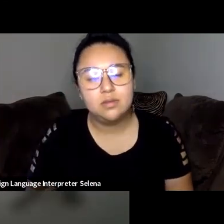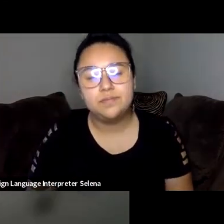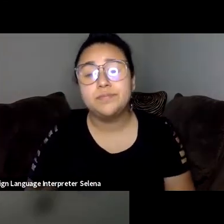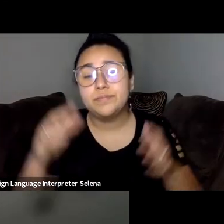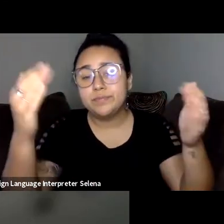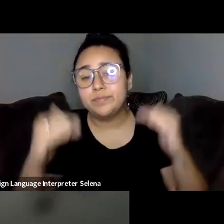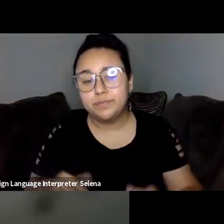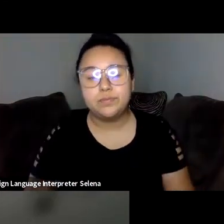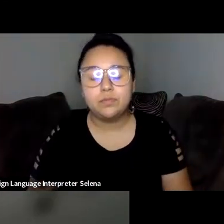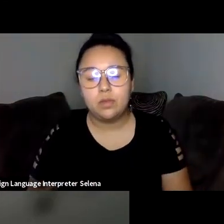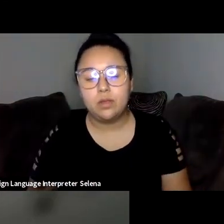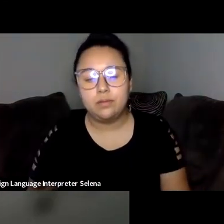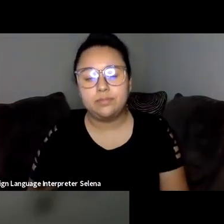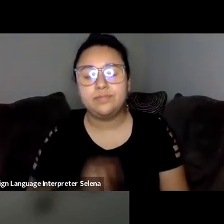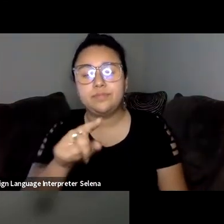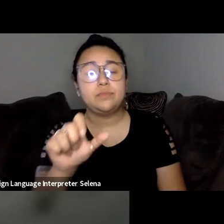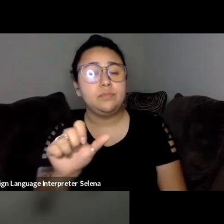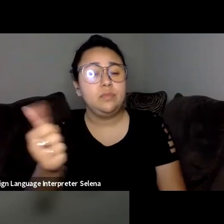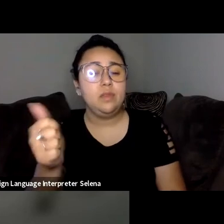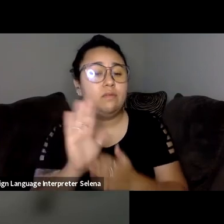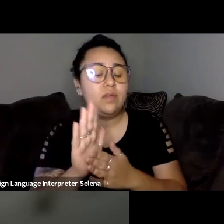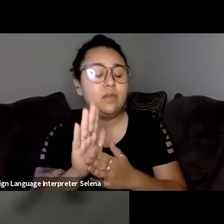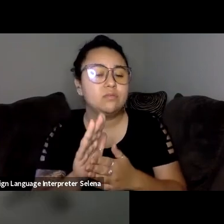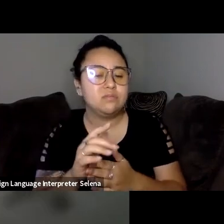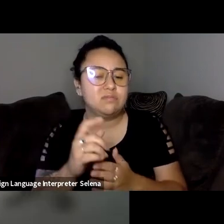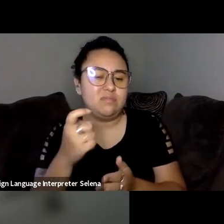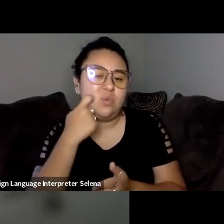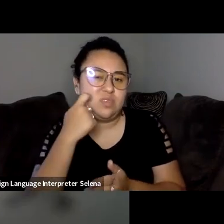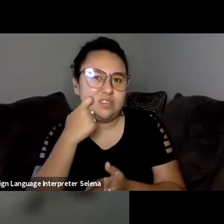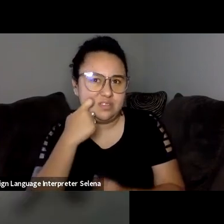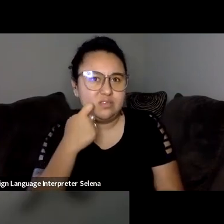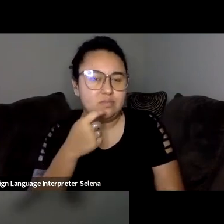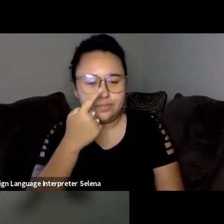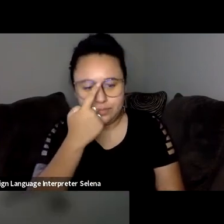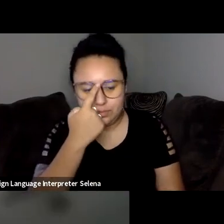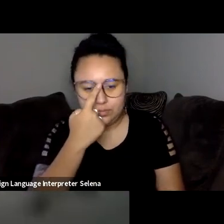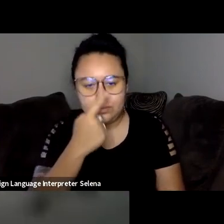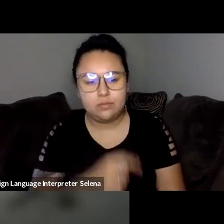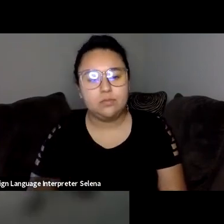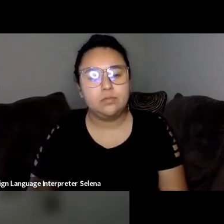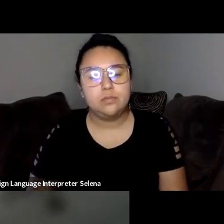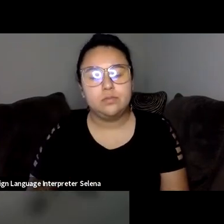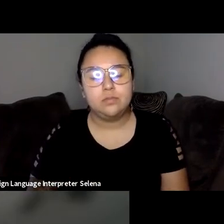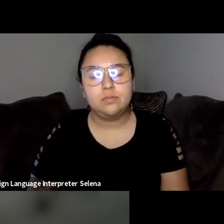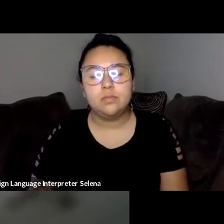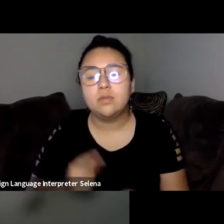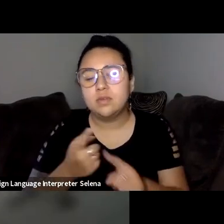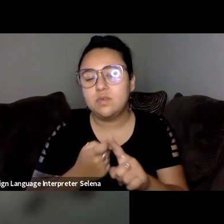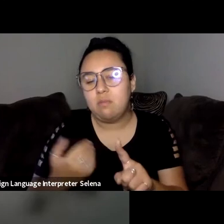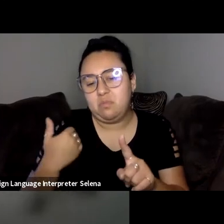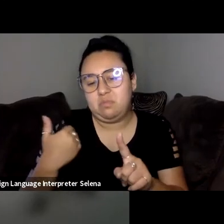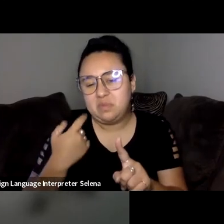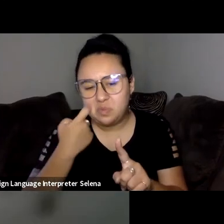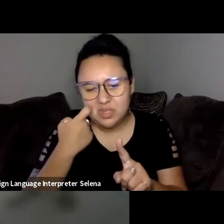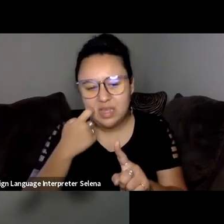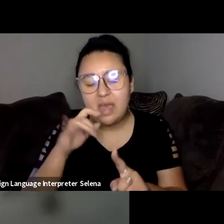So this is another video from more recently. One more time, yeah, here we go. This is from more recently, and it basically is